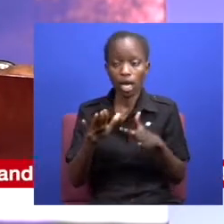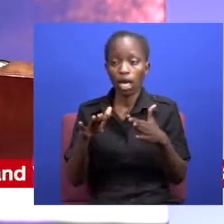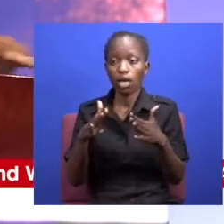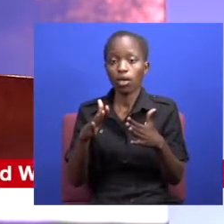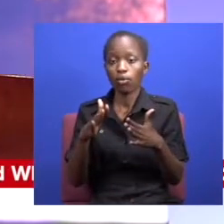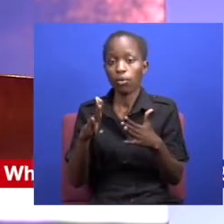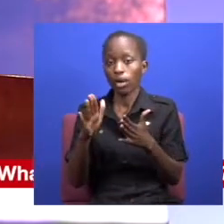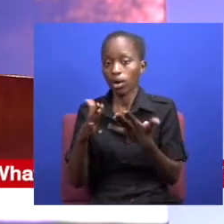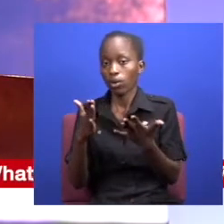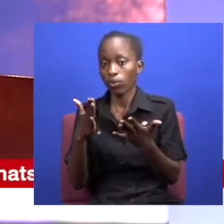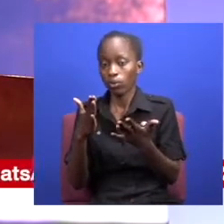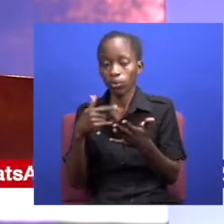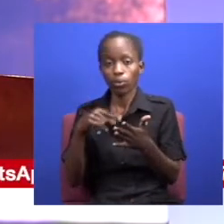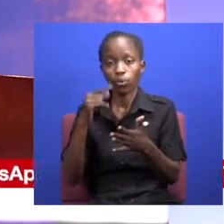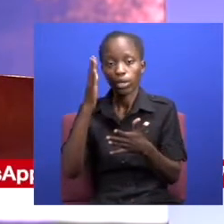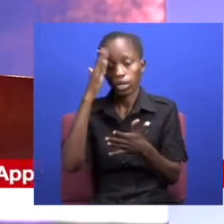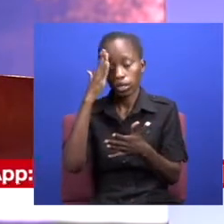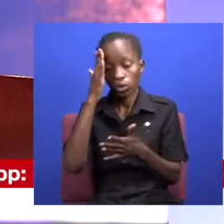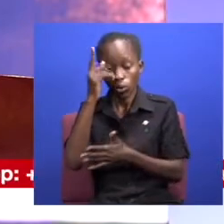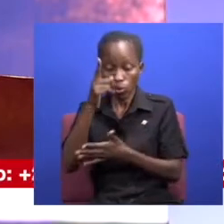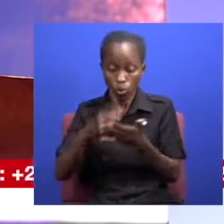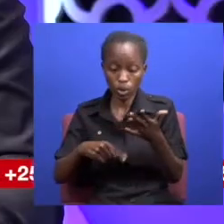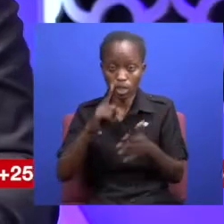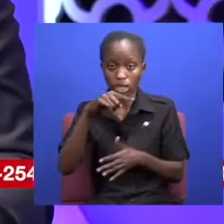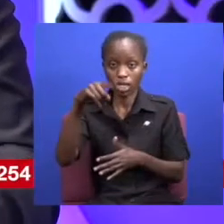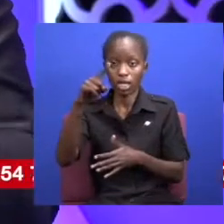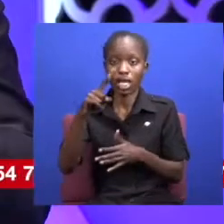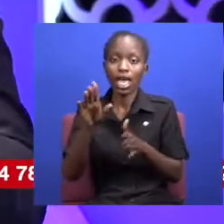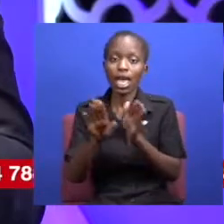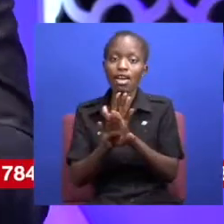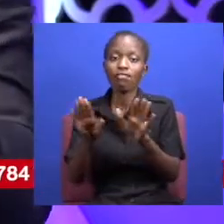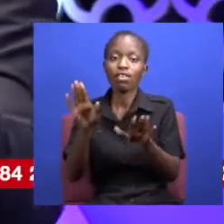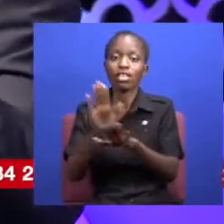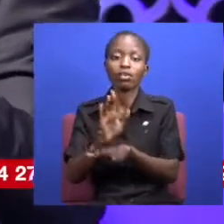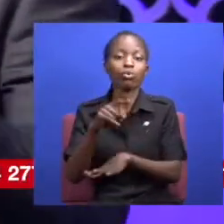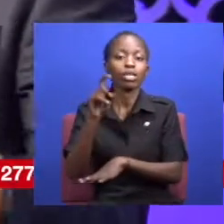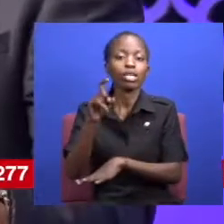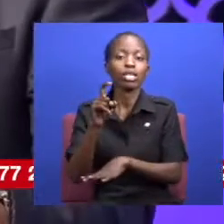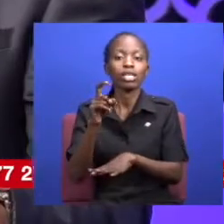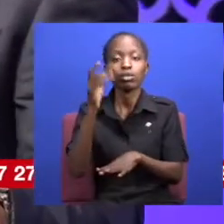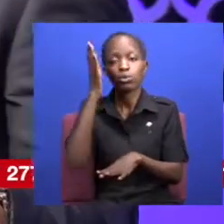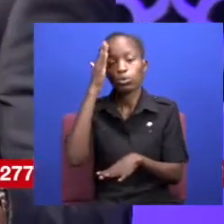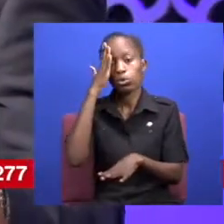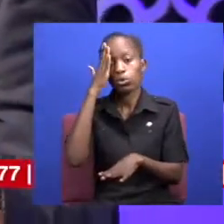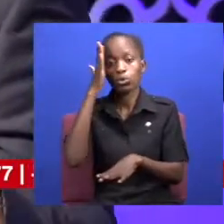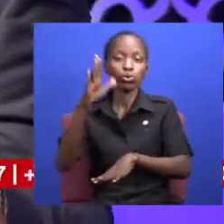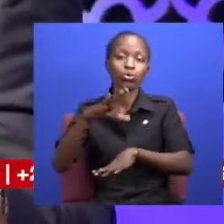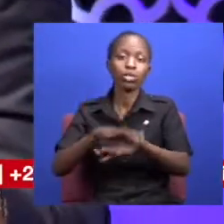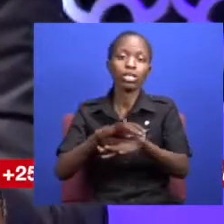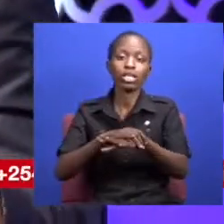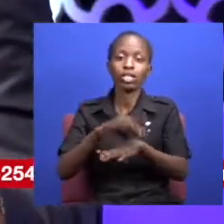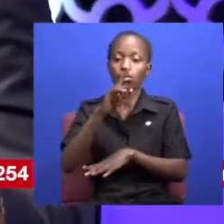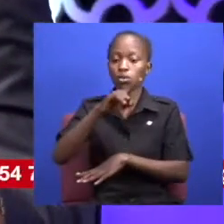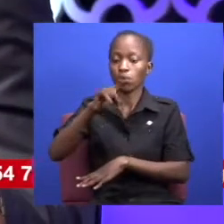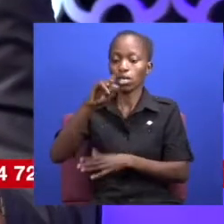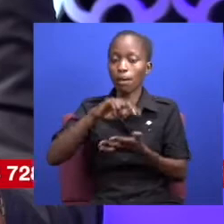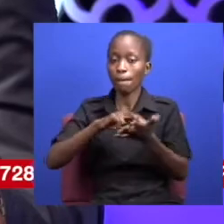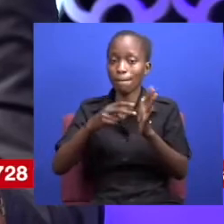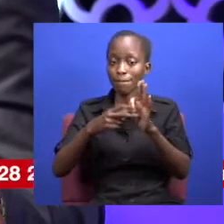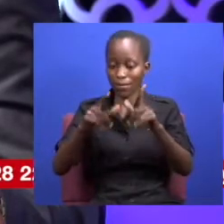with regard to the matter of what's right. So that everything we need to know to find meaning in life